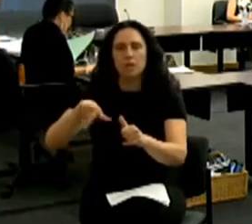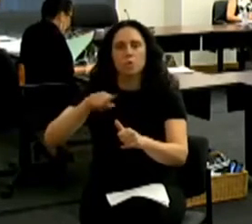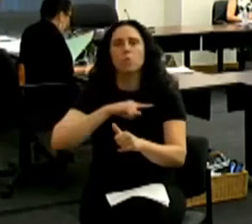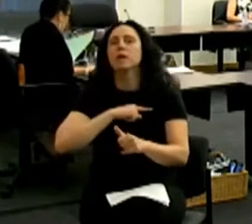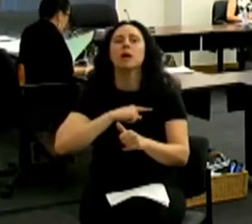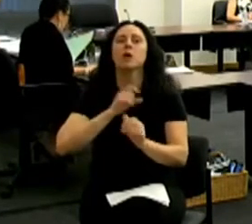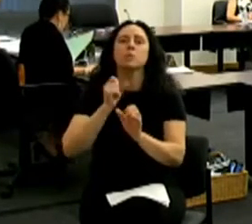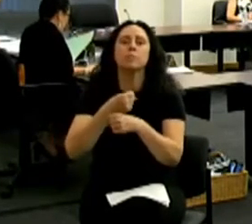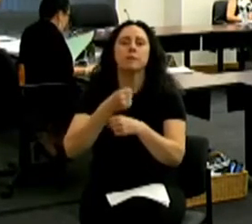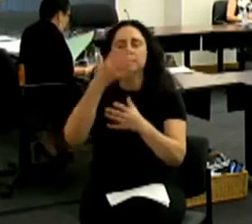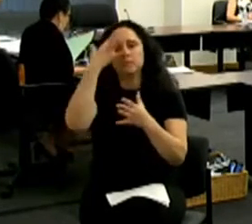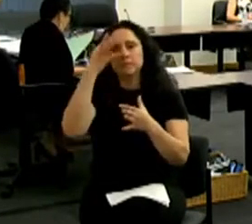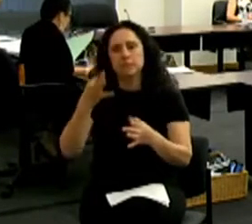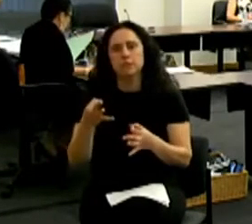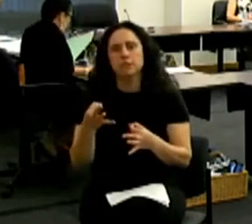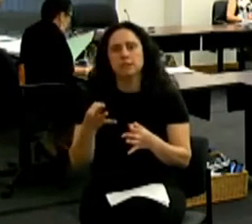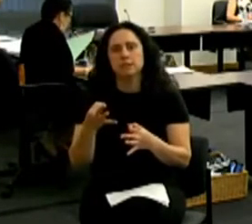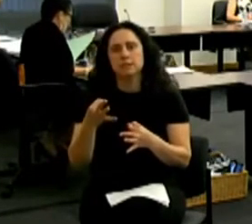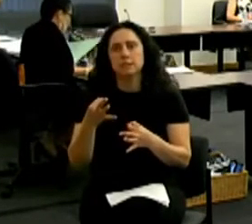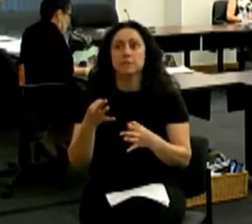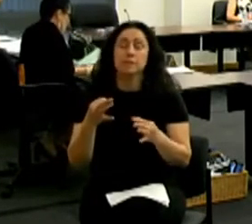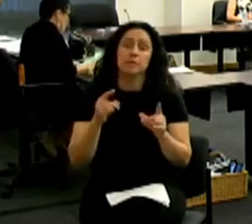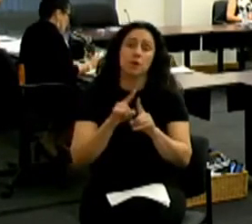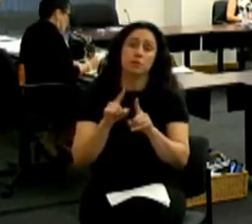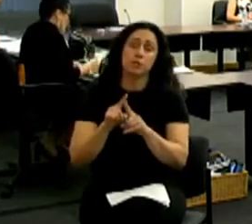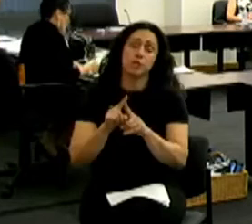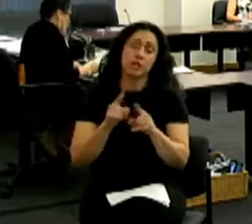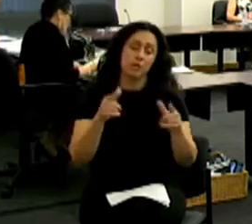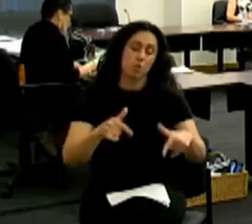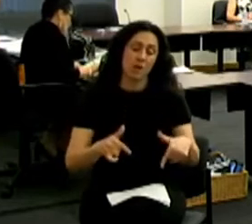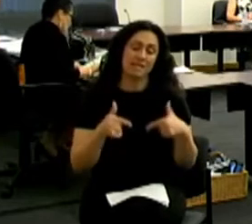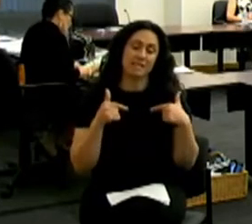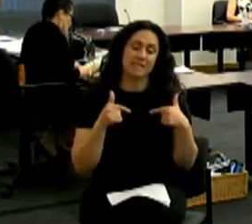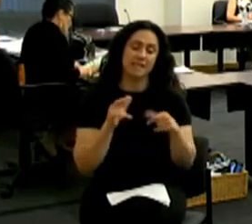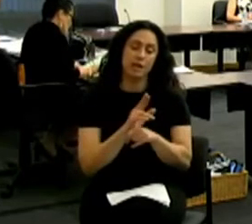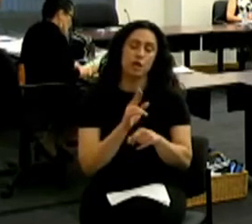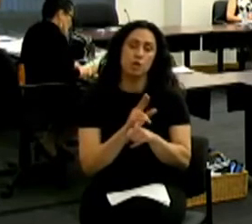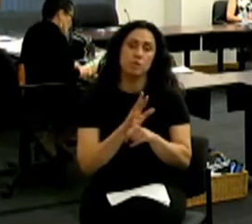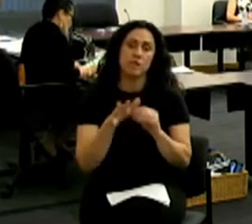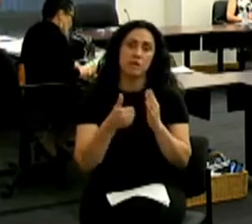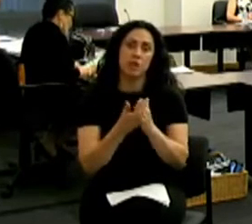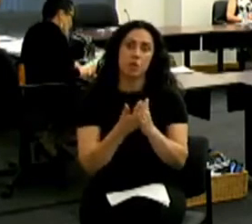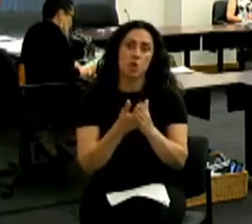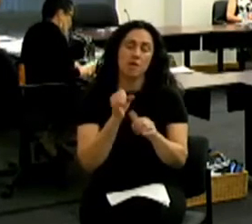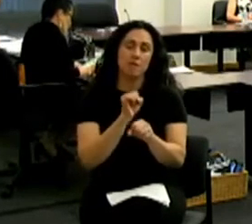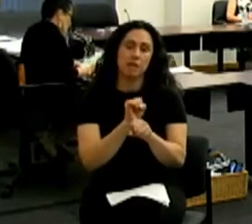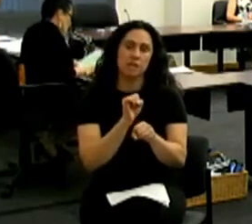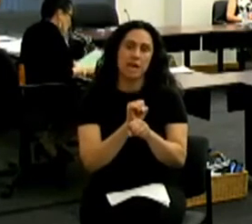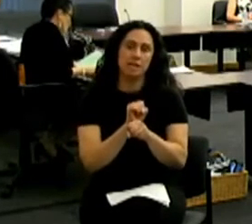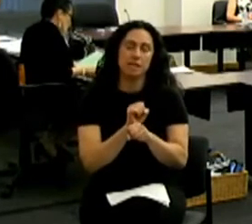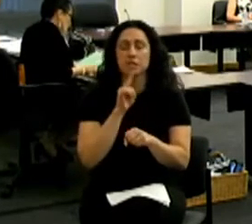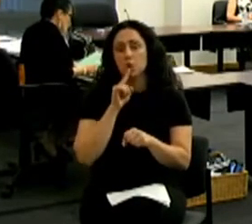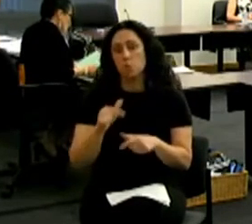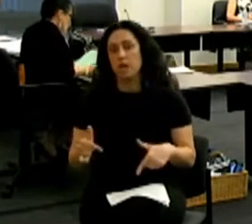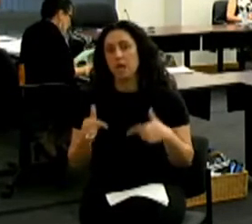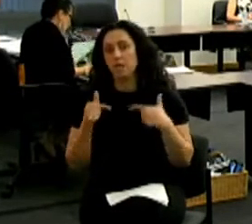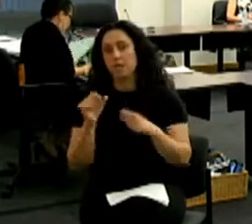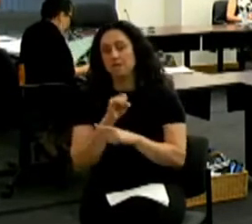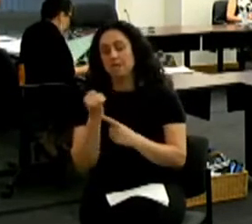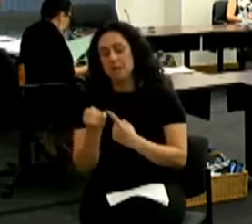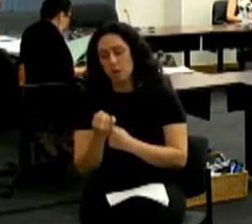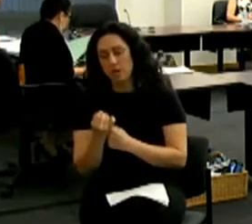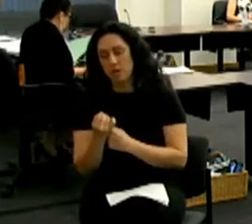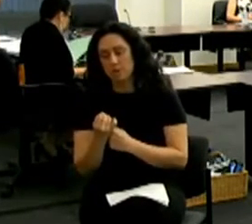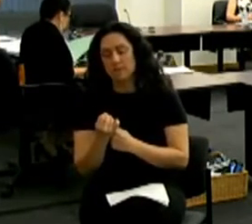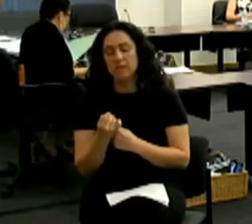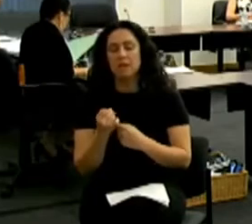are making decisions, aka residency, using new functionalities. Real life scenarios,